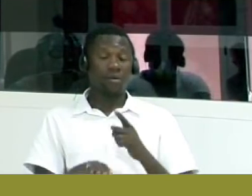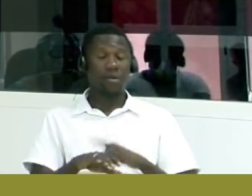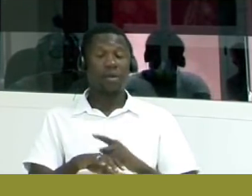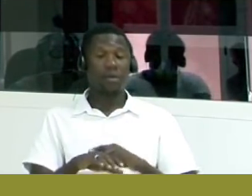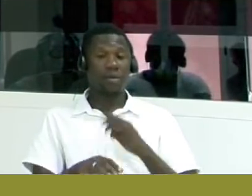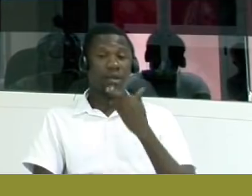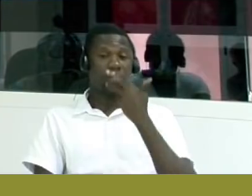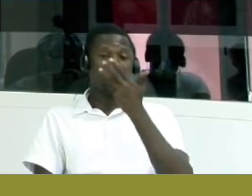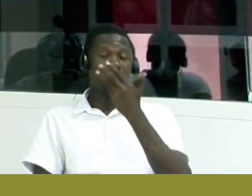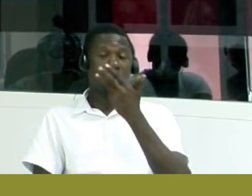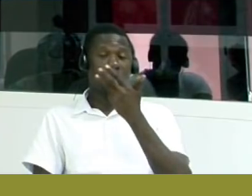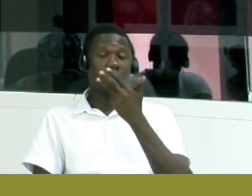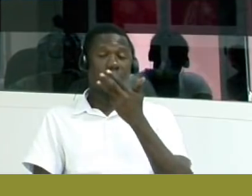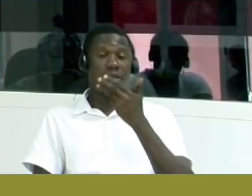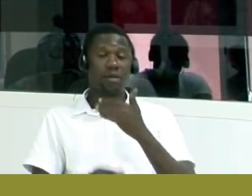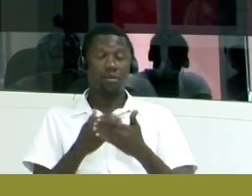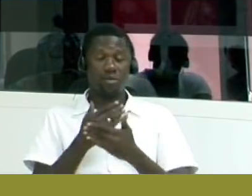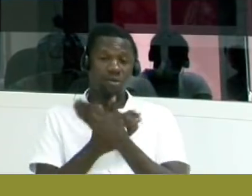o'clock,